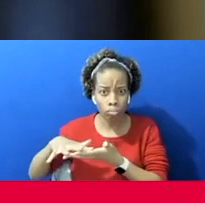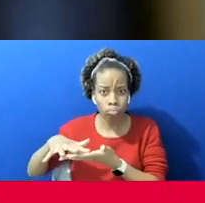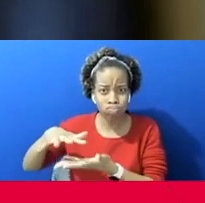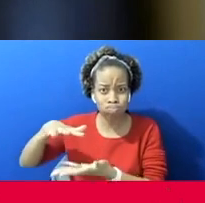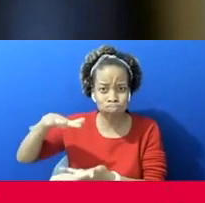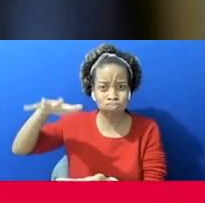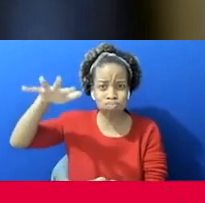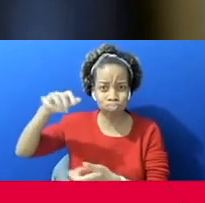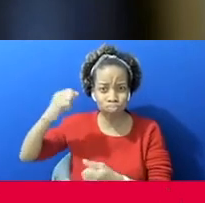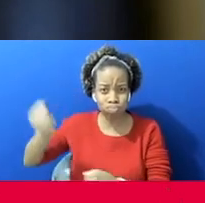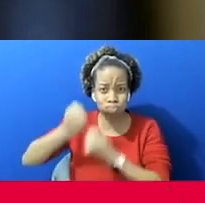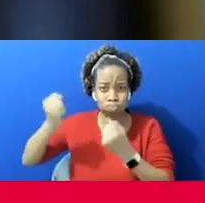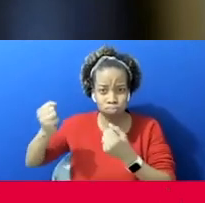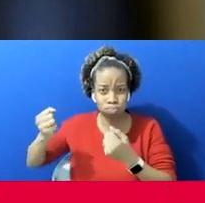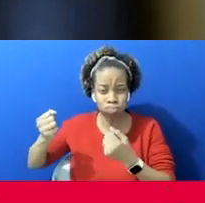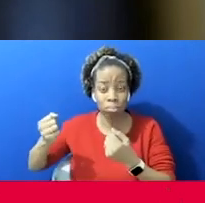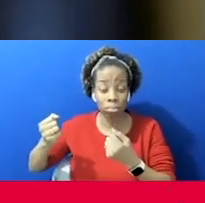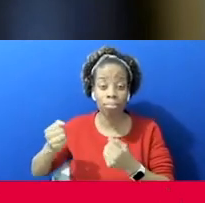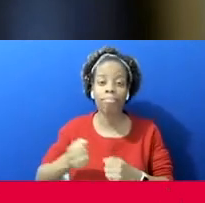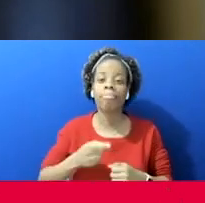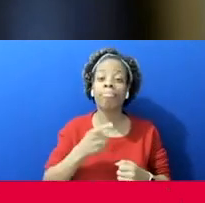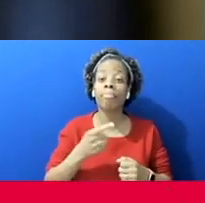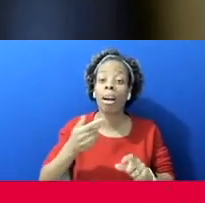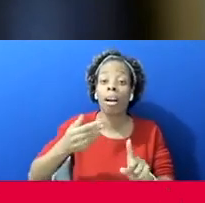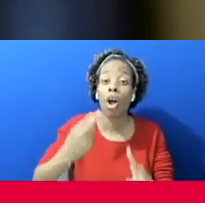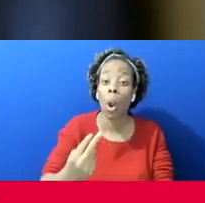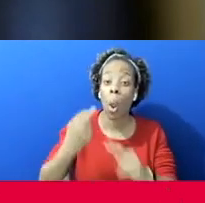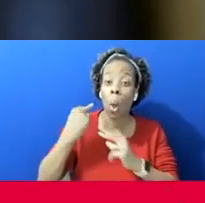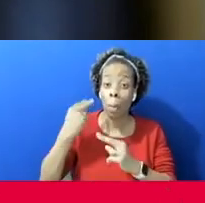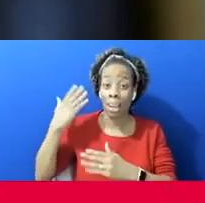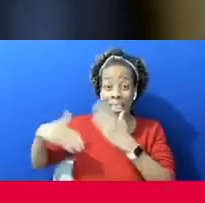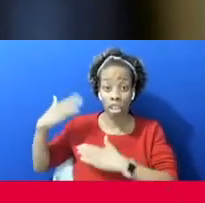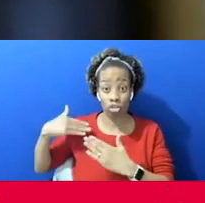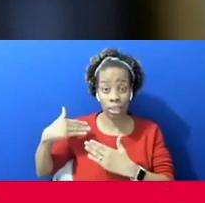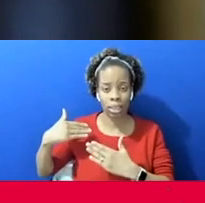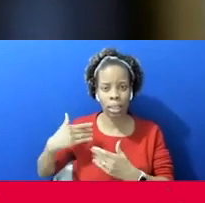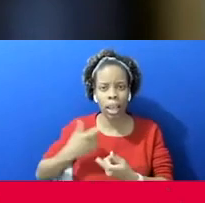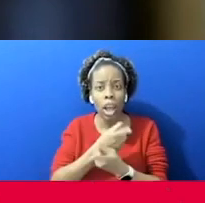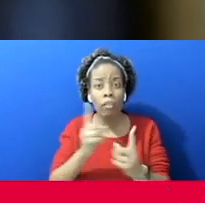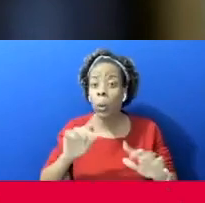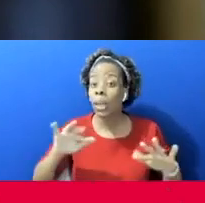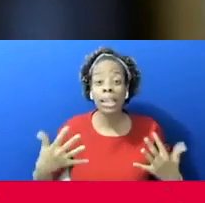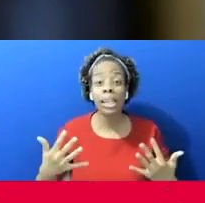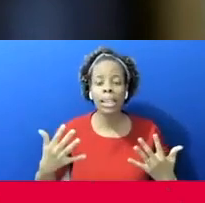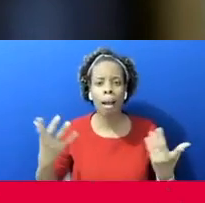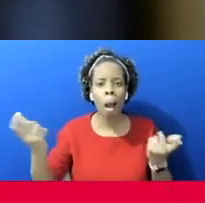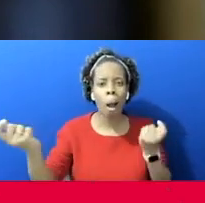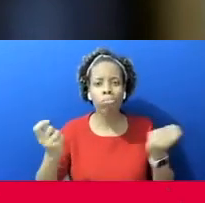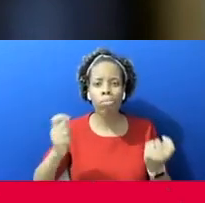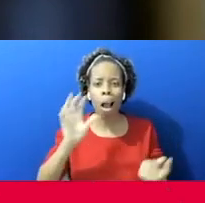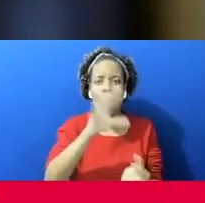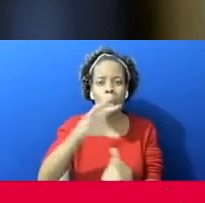objection is historically has issues if you've not innately got power in society, because you